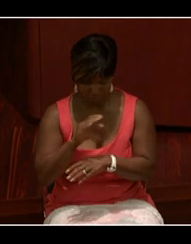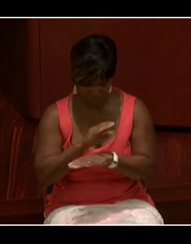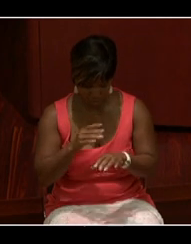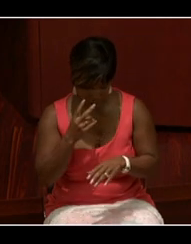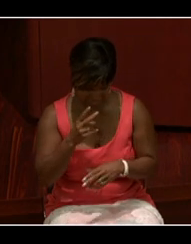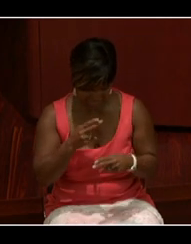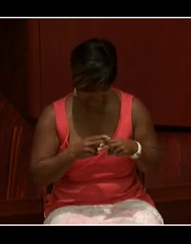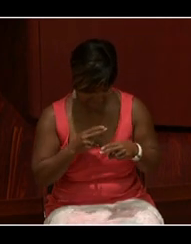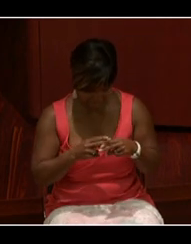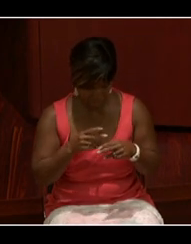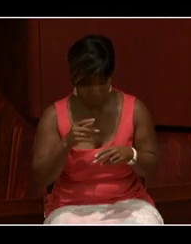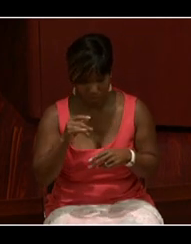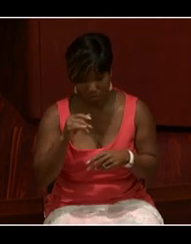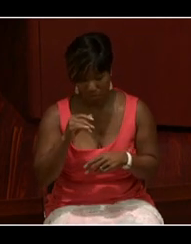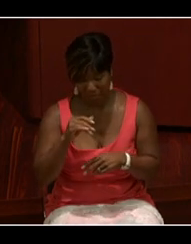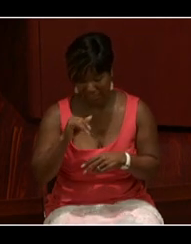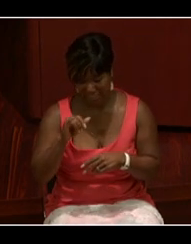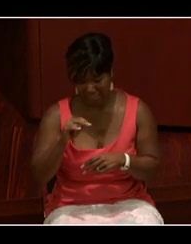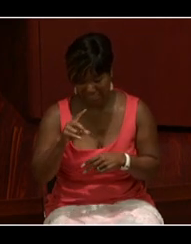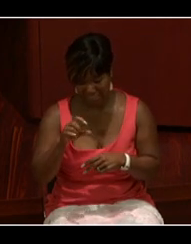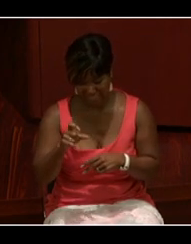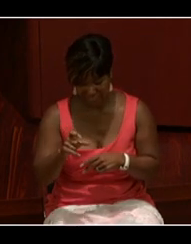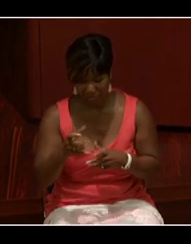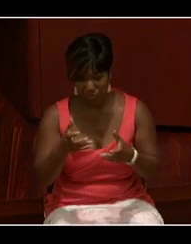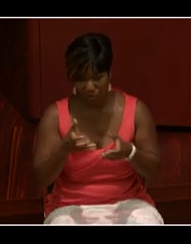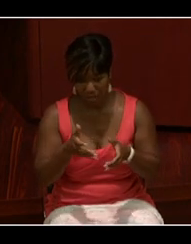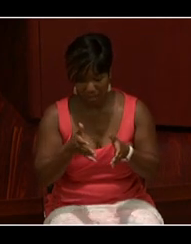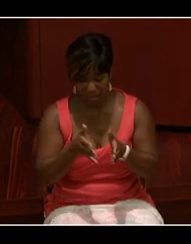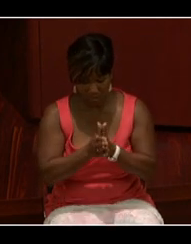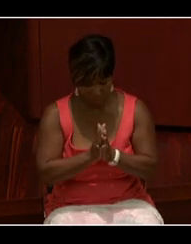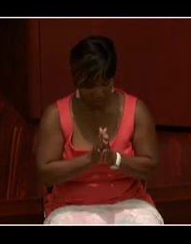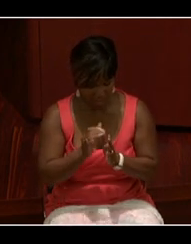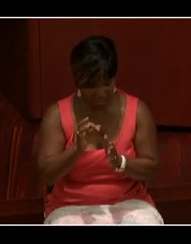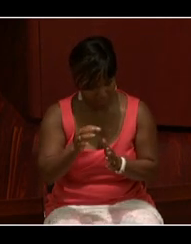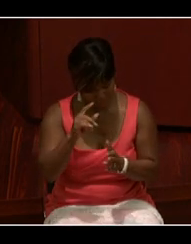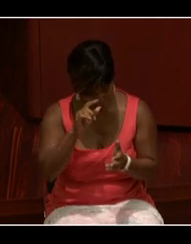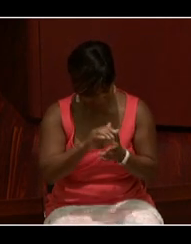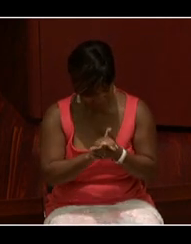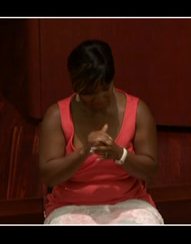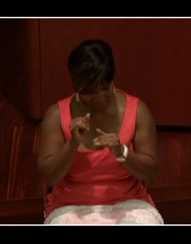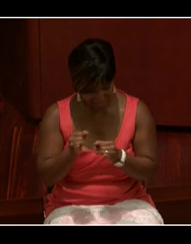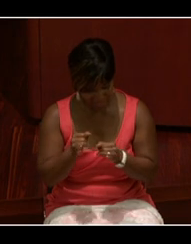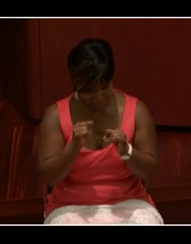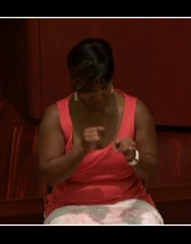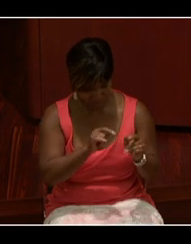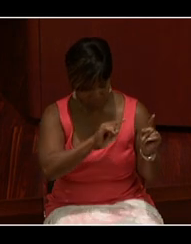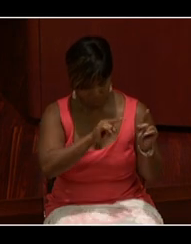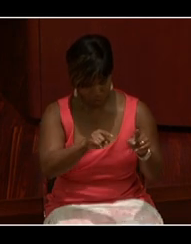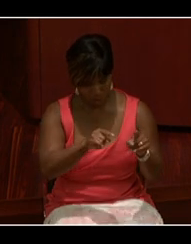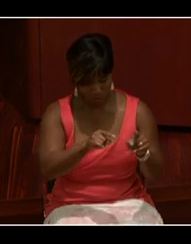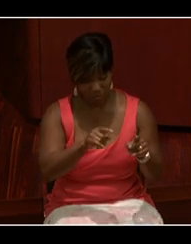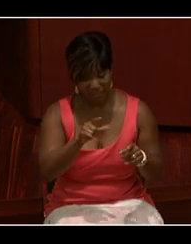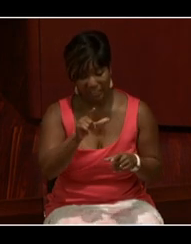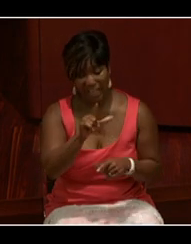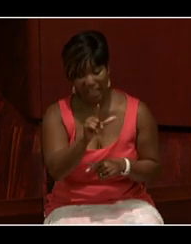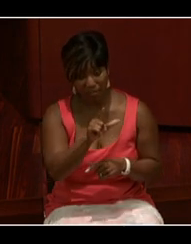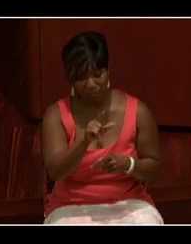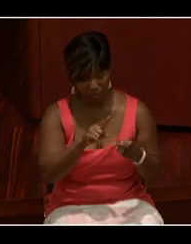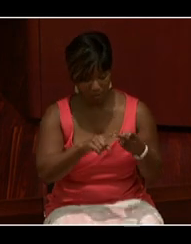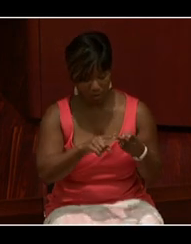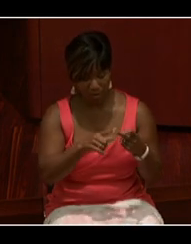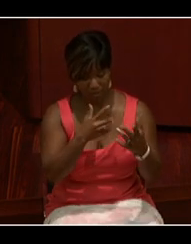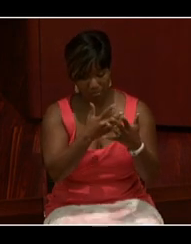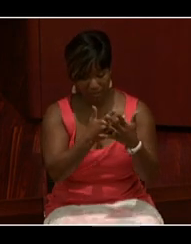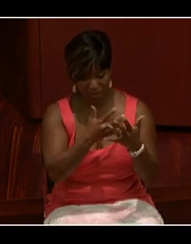on one of these indexes, you may want to still inquire if you believe an individual went to Leavenworth or one of the penitentiaries at a later